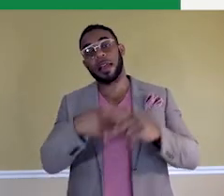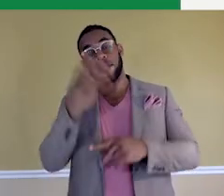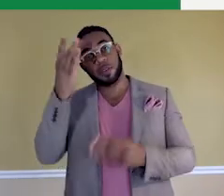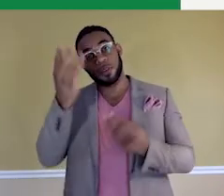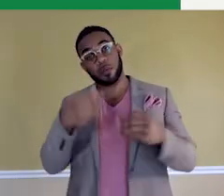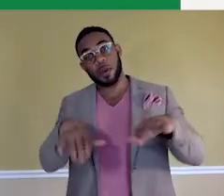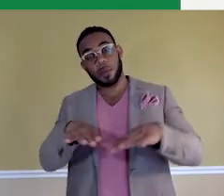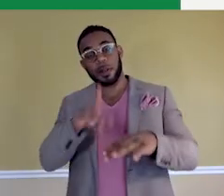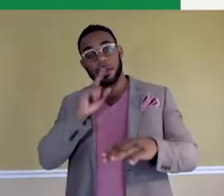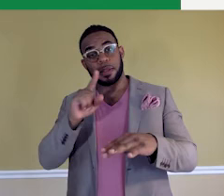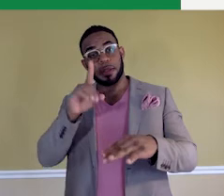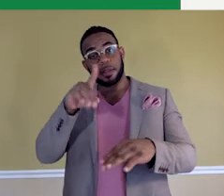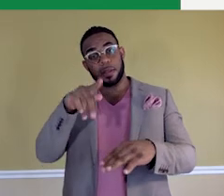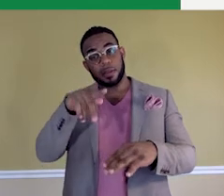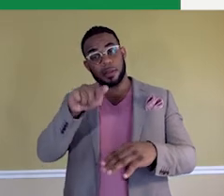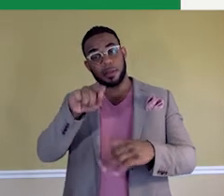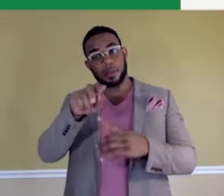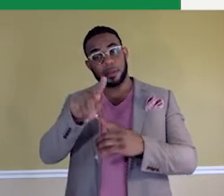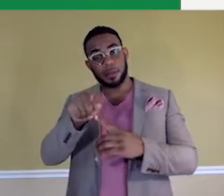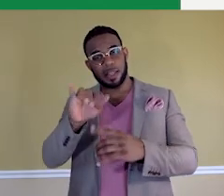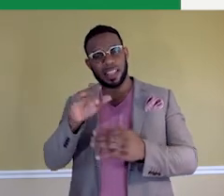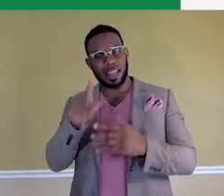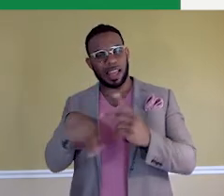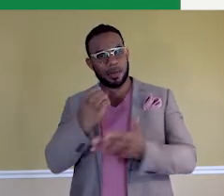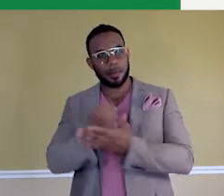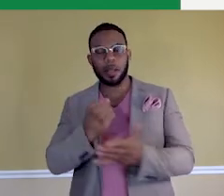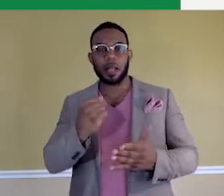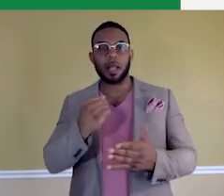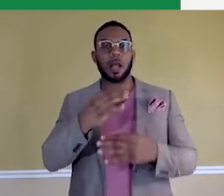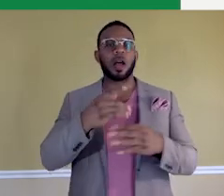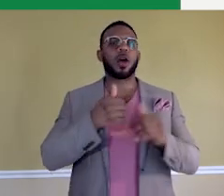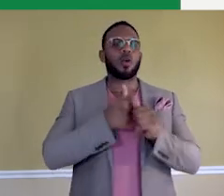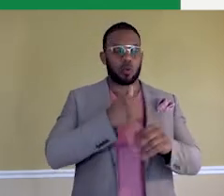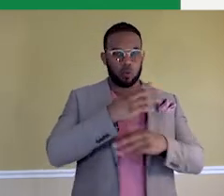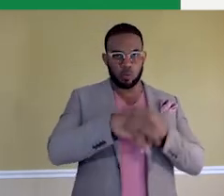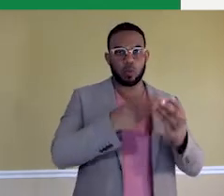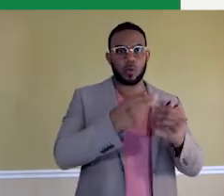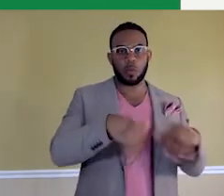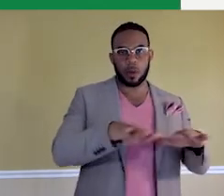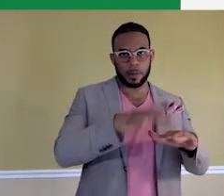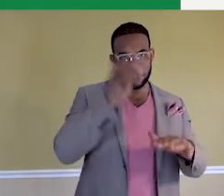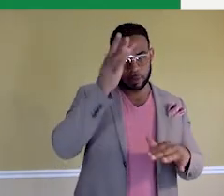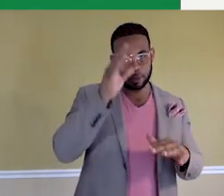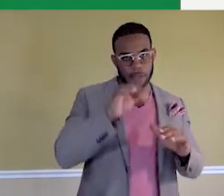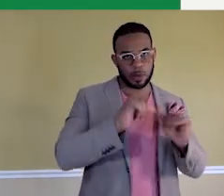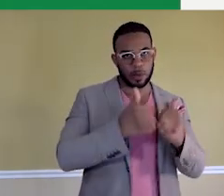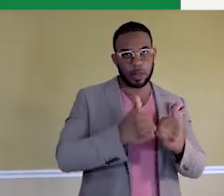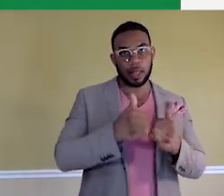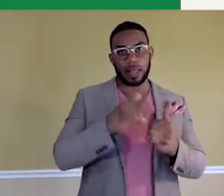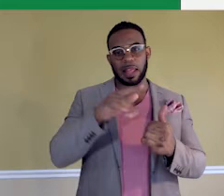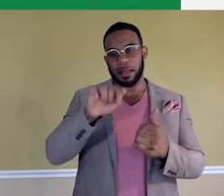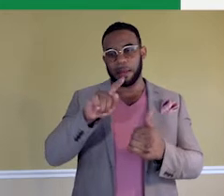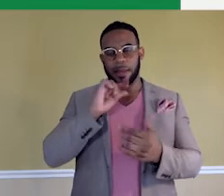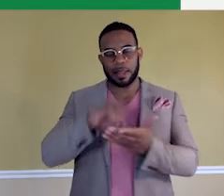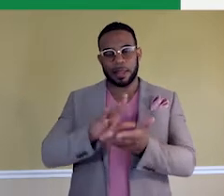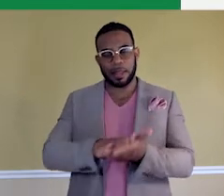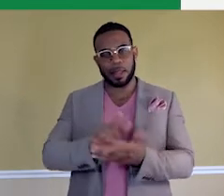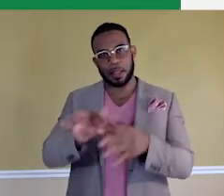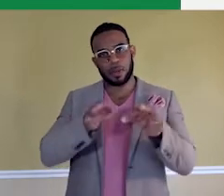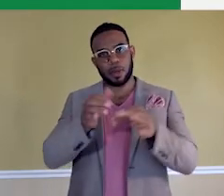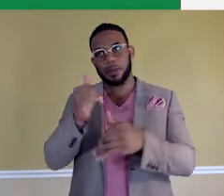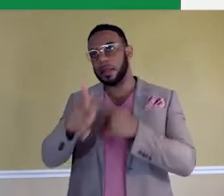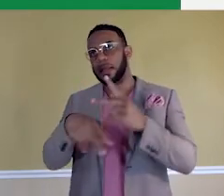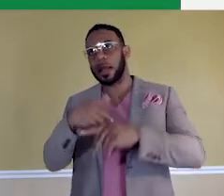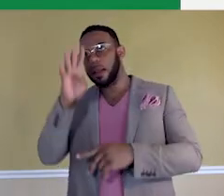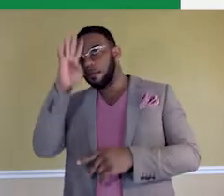intellectual property is patent. According to the World Intellectual Property Organization, a patent is a document which describes an